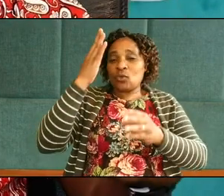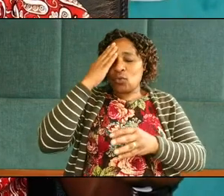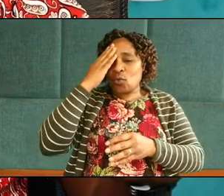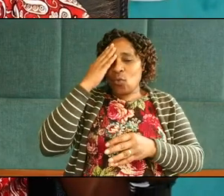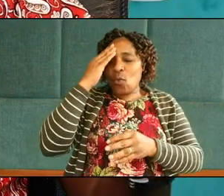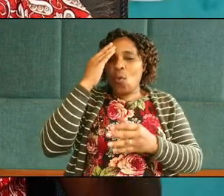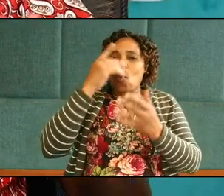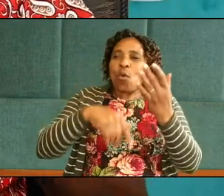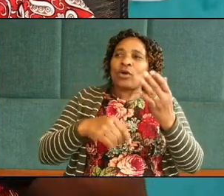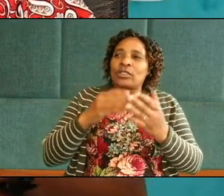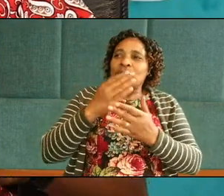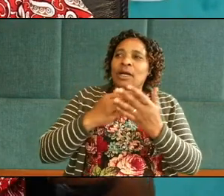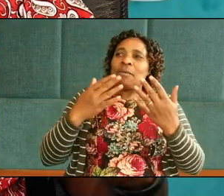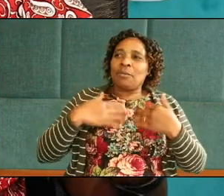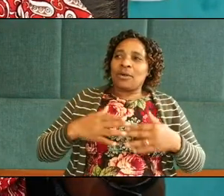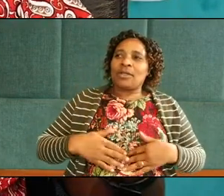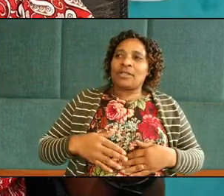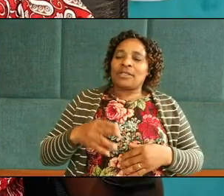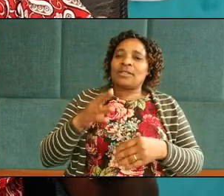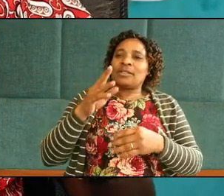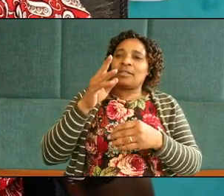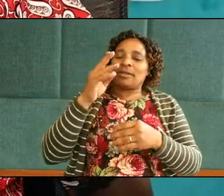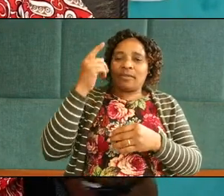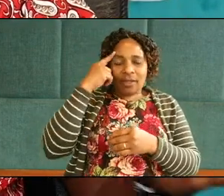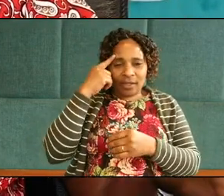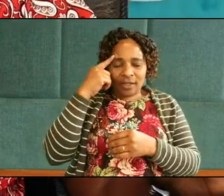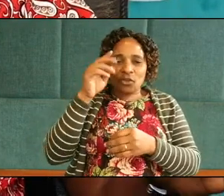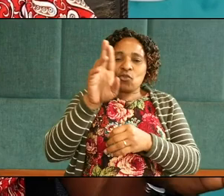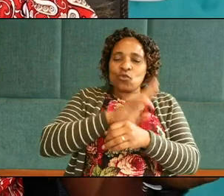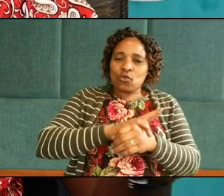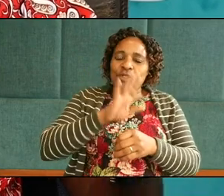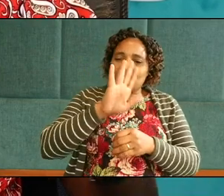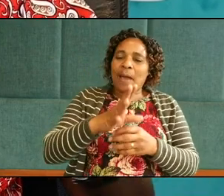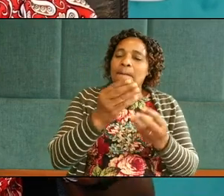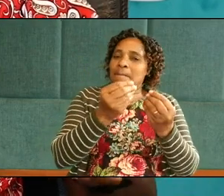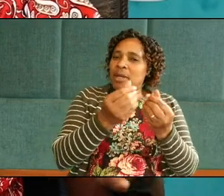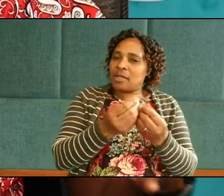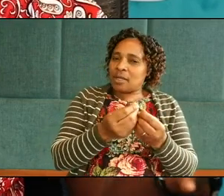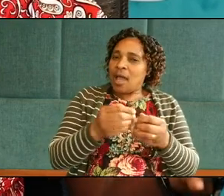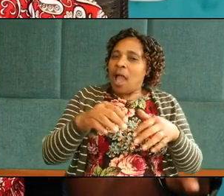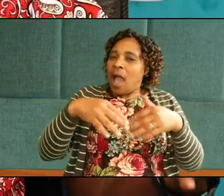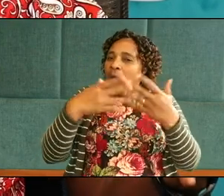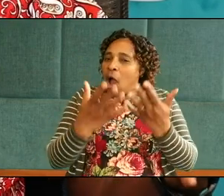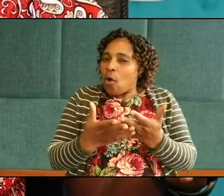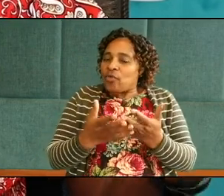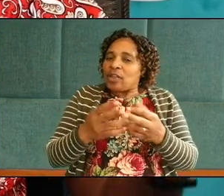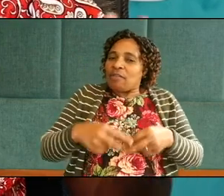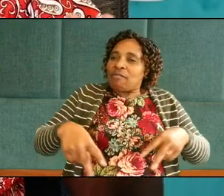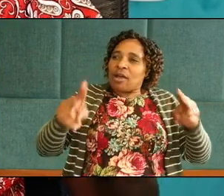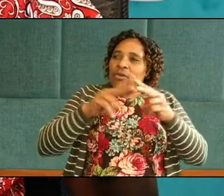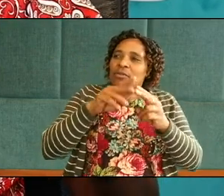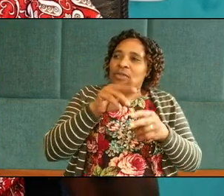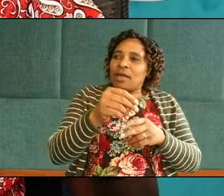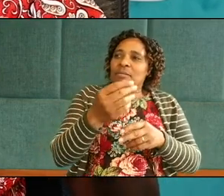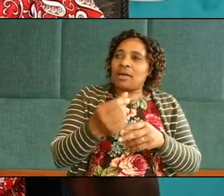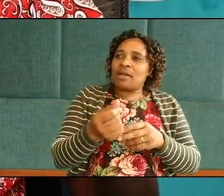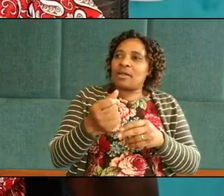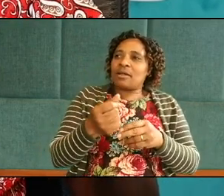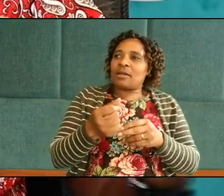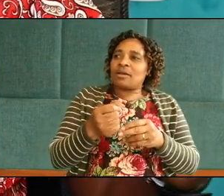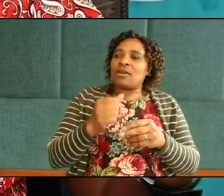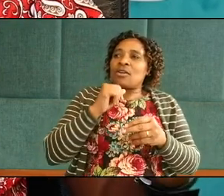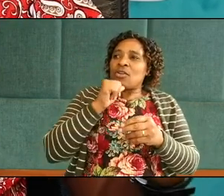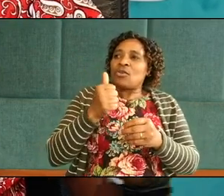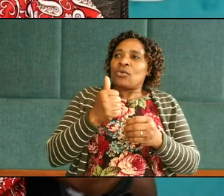is thinking than how they spend their money, than how they use their money, how they regard their money, you know? It is